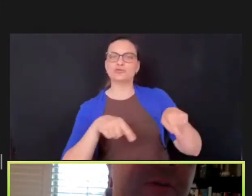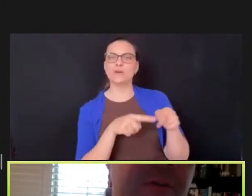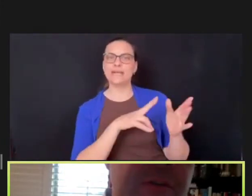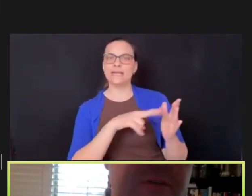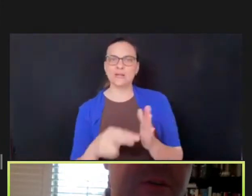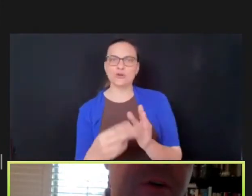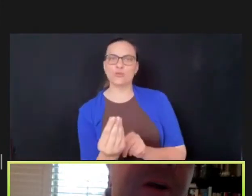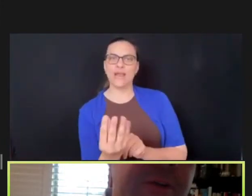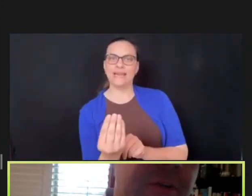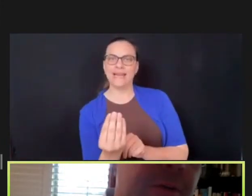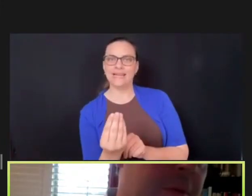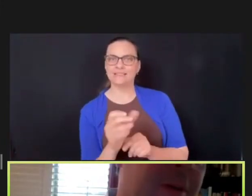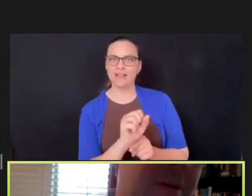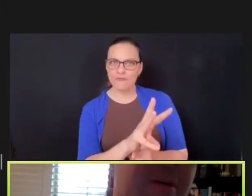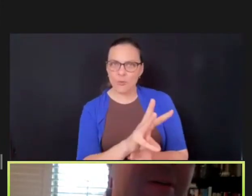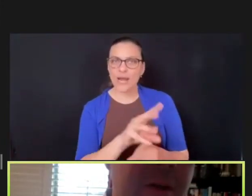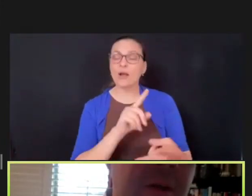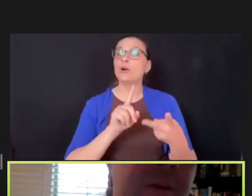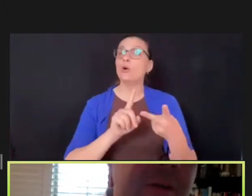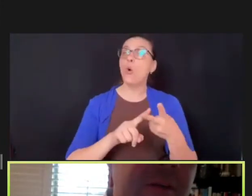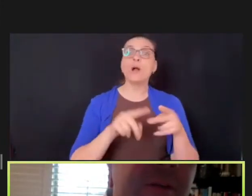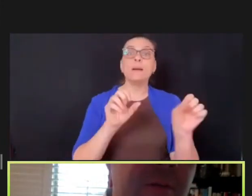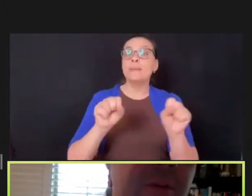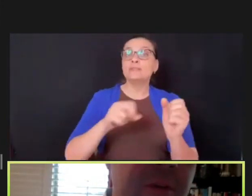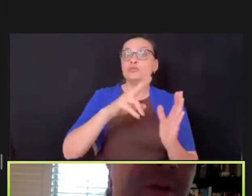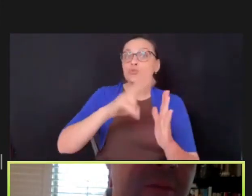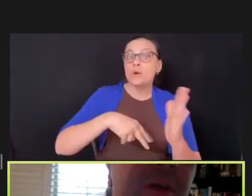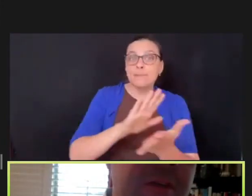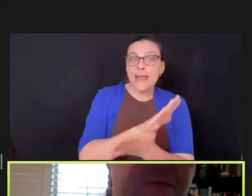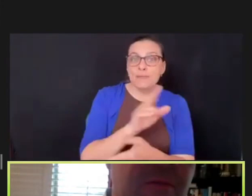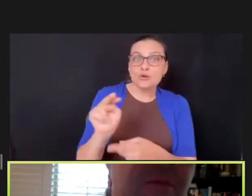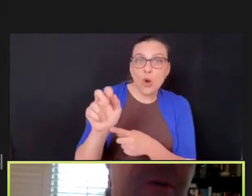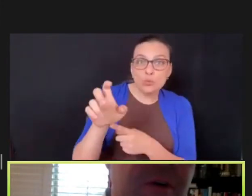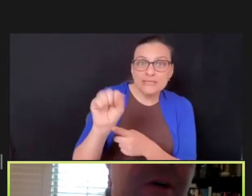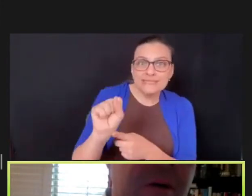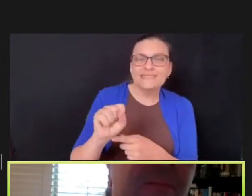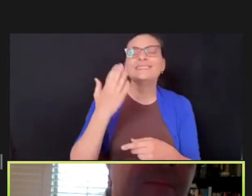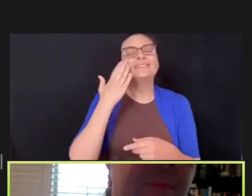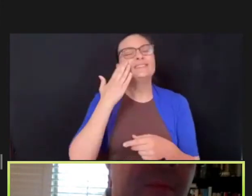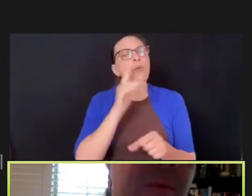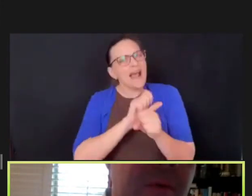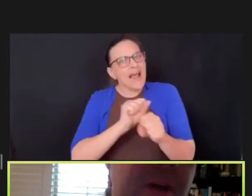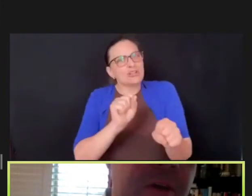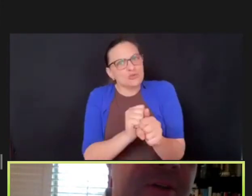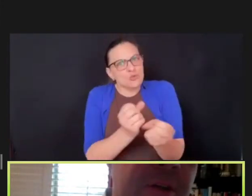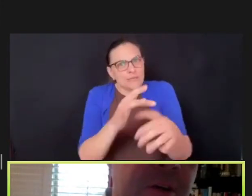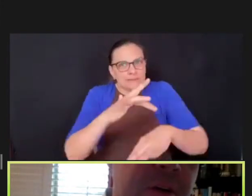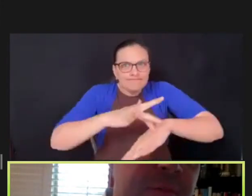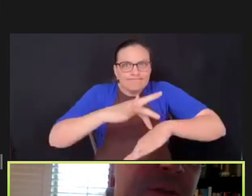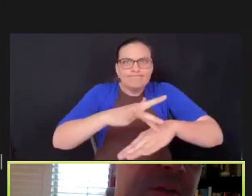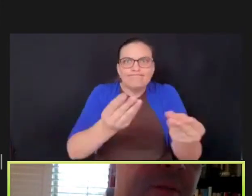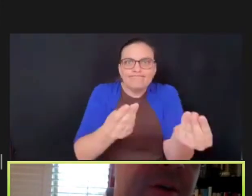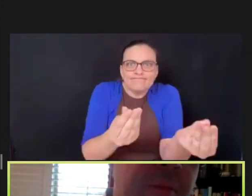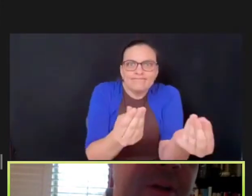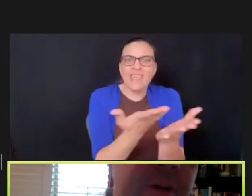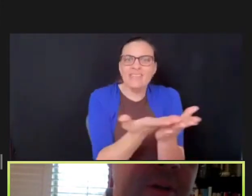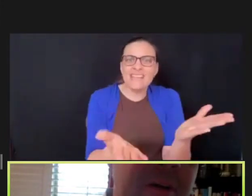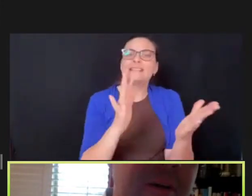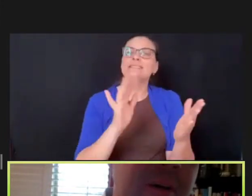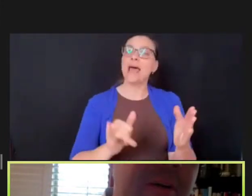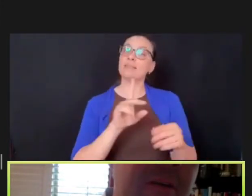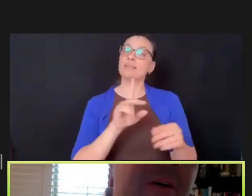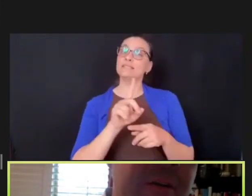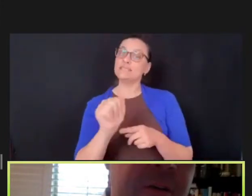paper notes. So just, actual things that the disability makes it more challenging or kind of needs to be